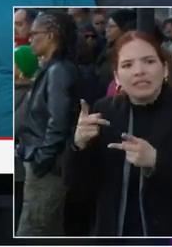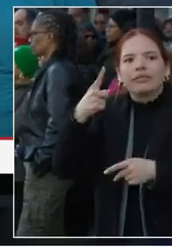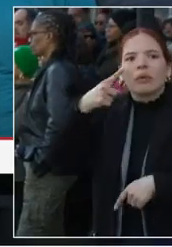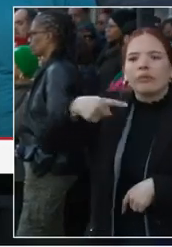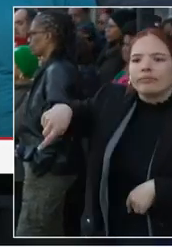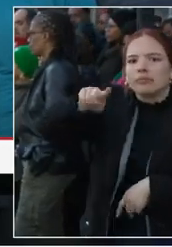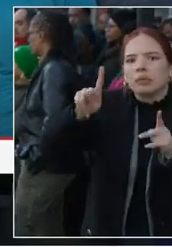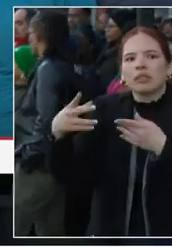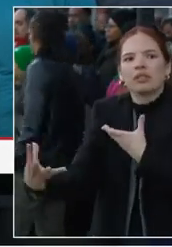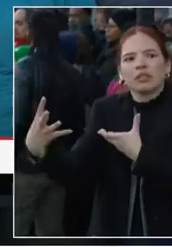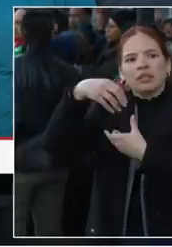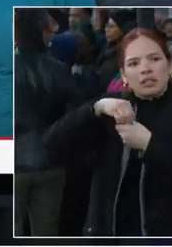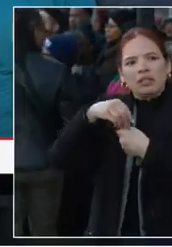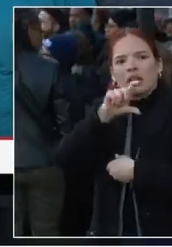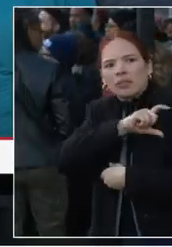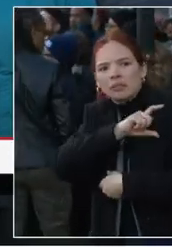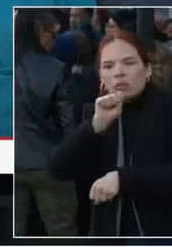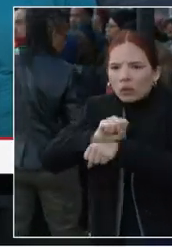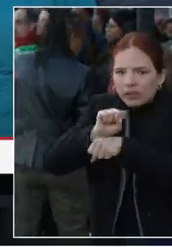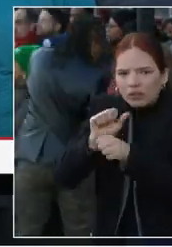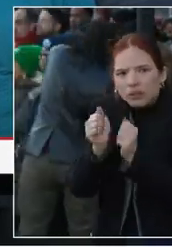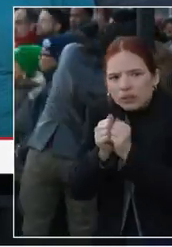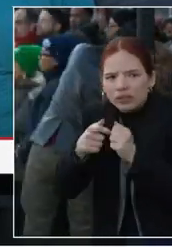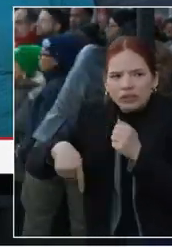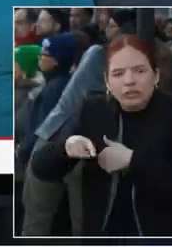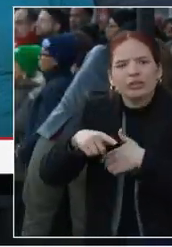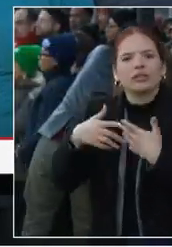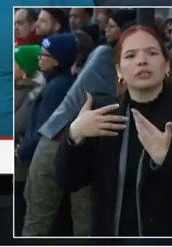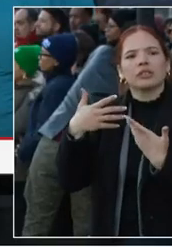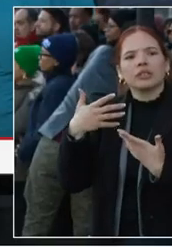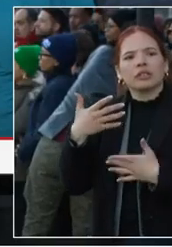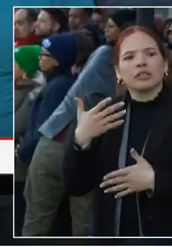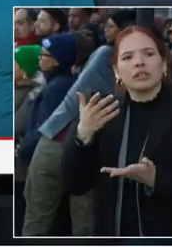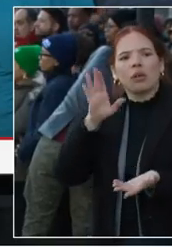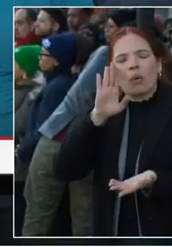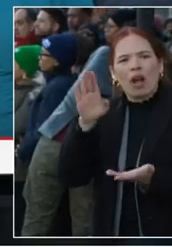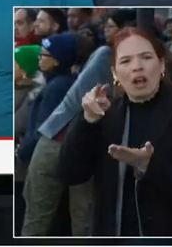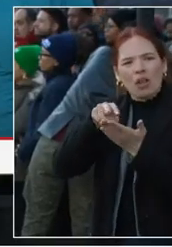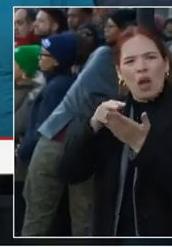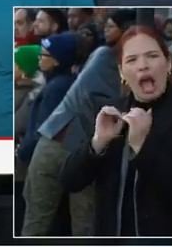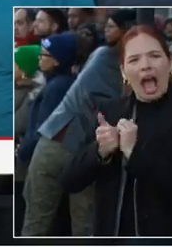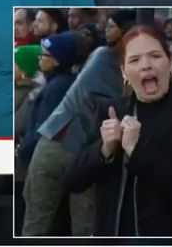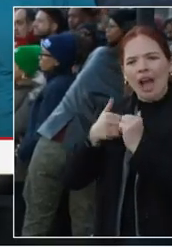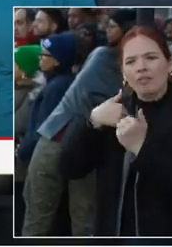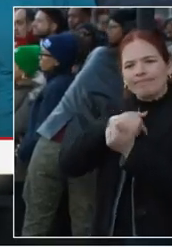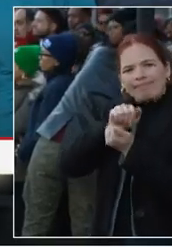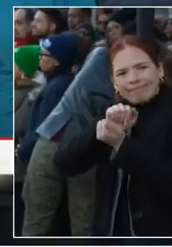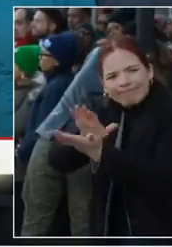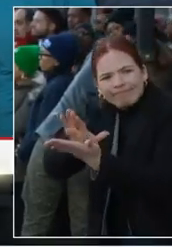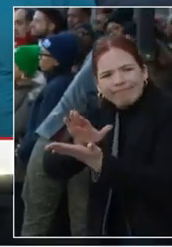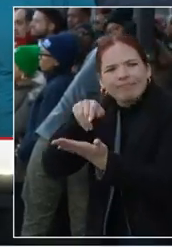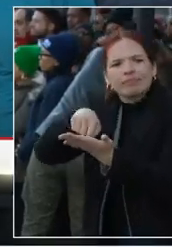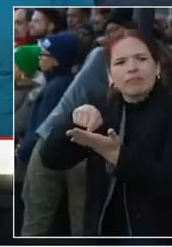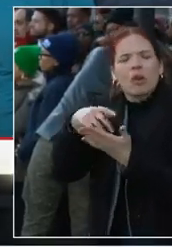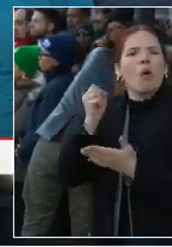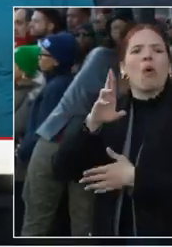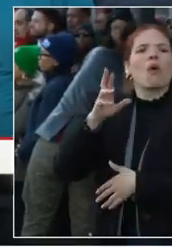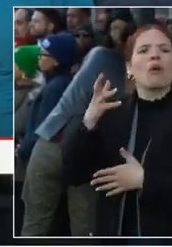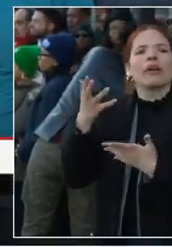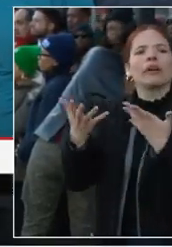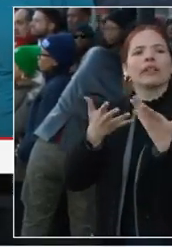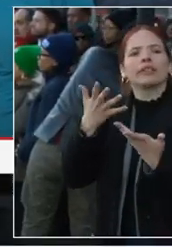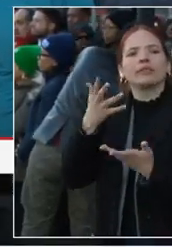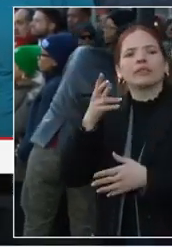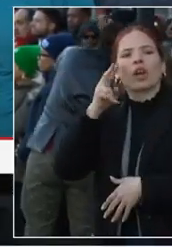enforcement to come work. Looks at how we are addressing our young people, or looks at incentives that we